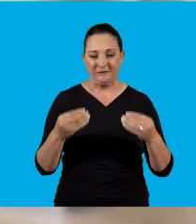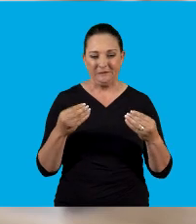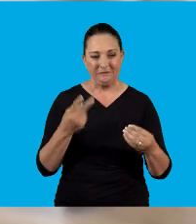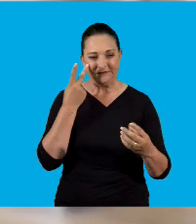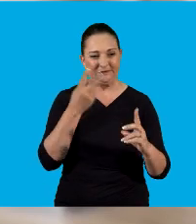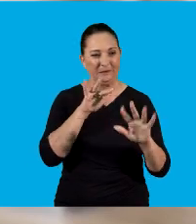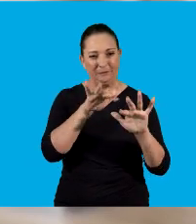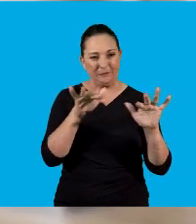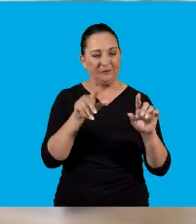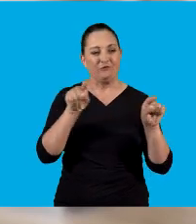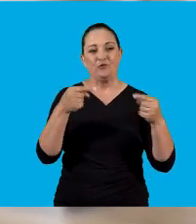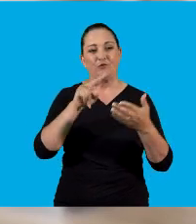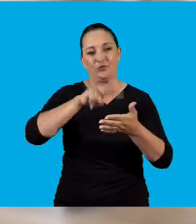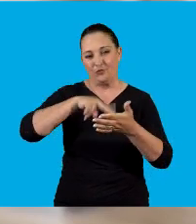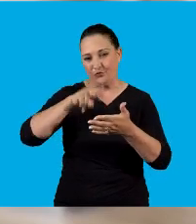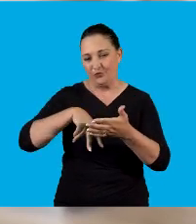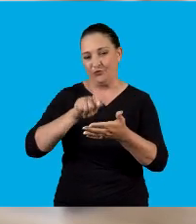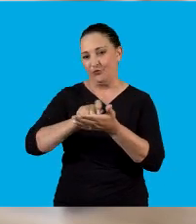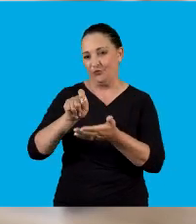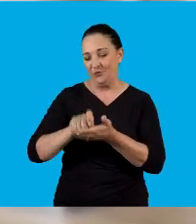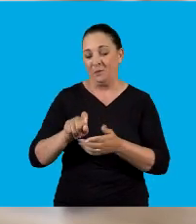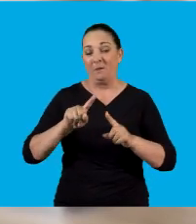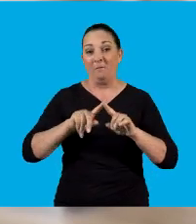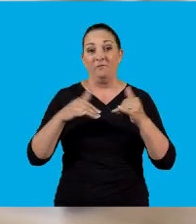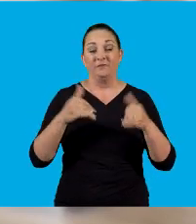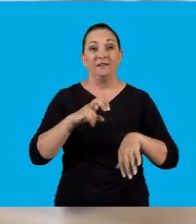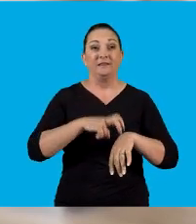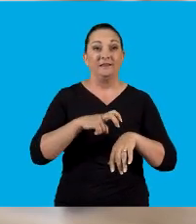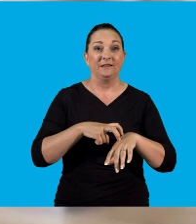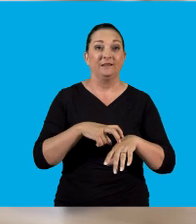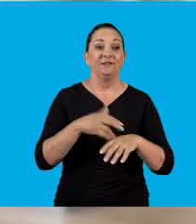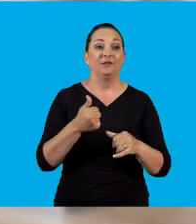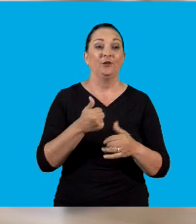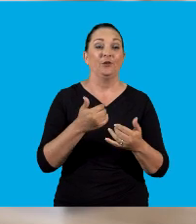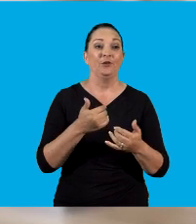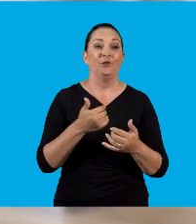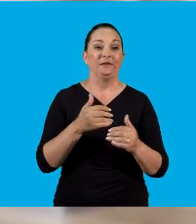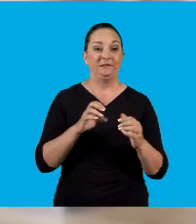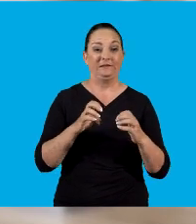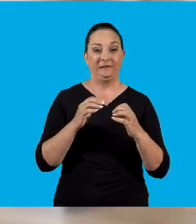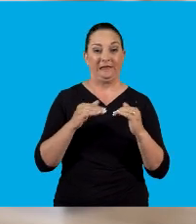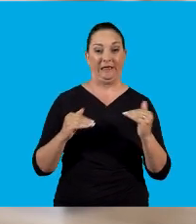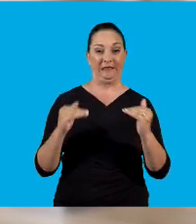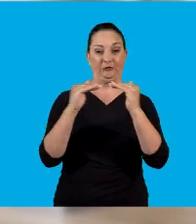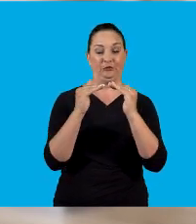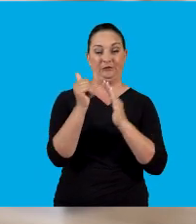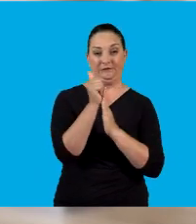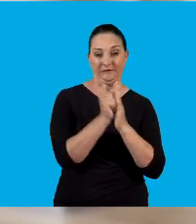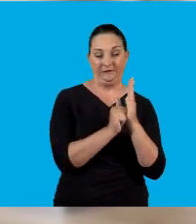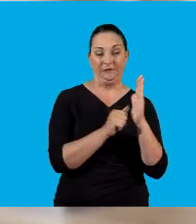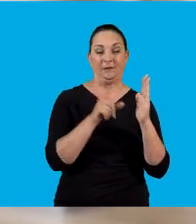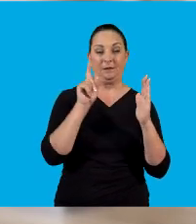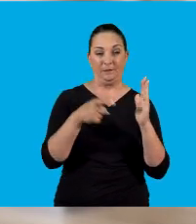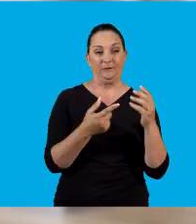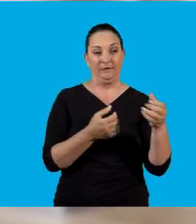to read and write, you end up being forced to employ those people in order to comply with the EEA, in order to make sure